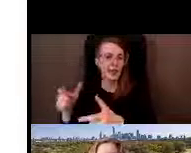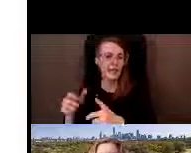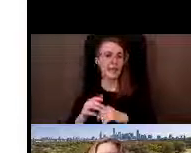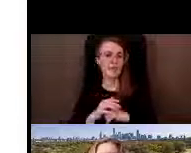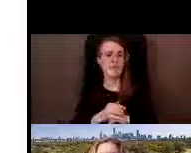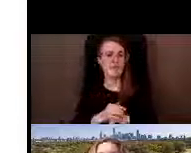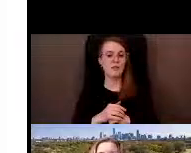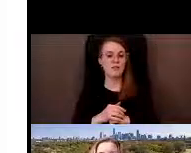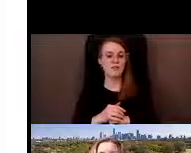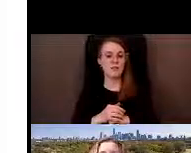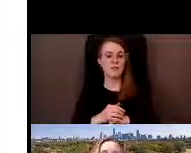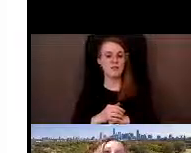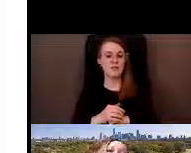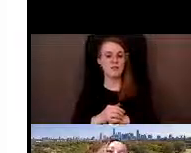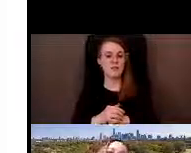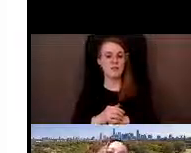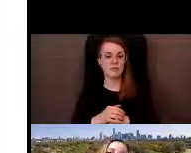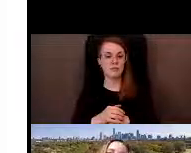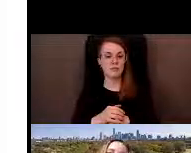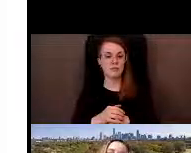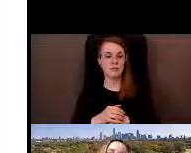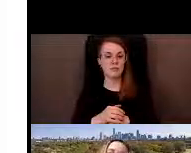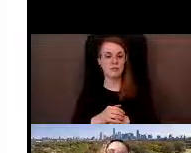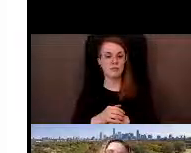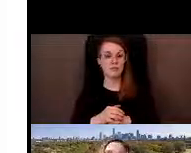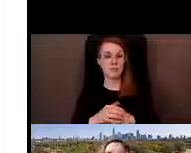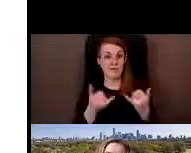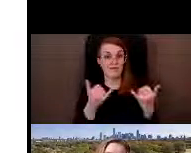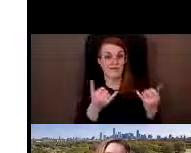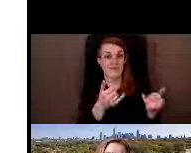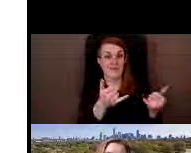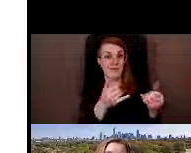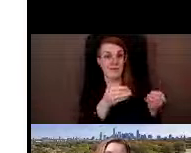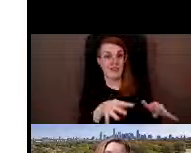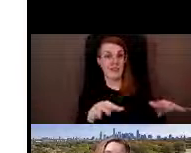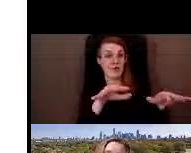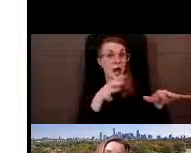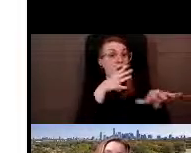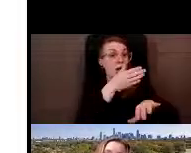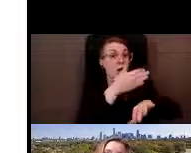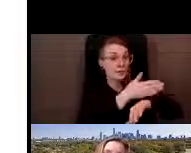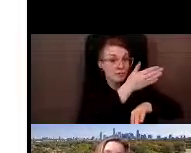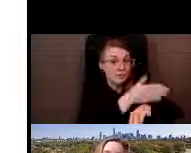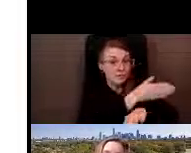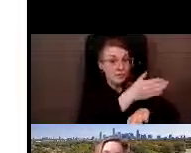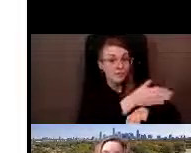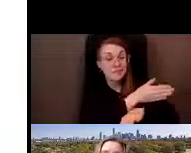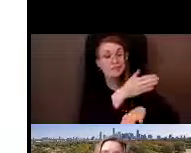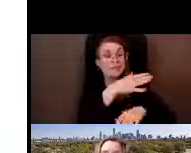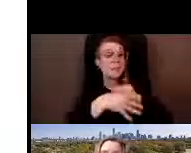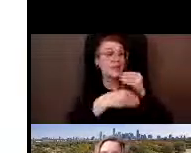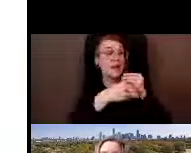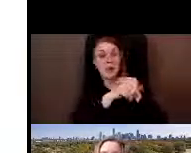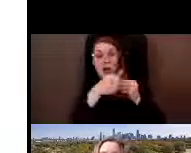have supplemented the existing playground, which would be enhanced, with various other options for